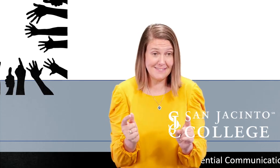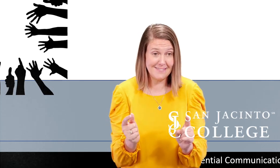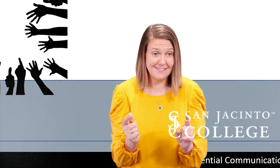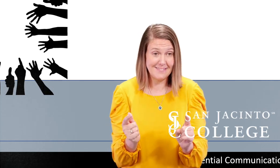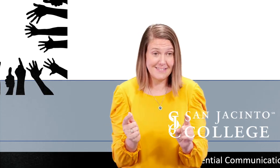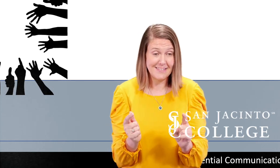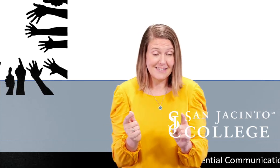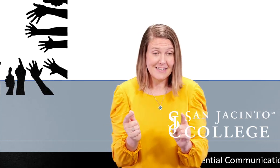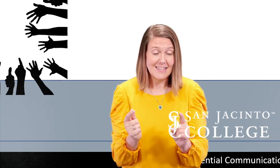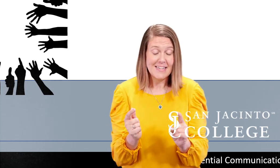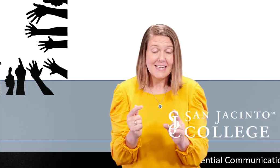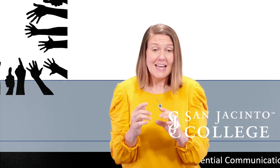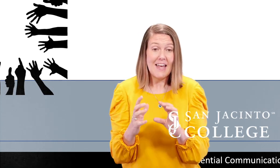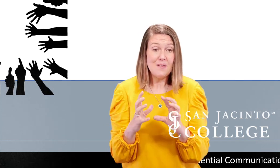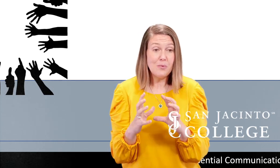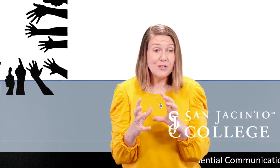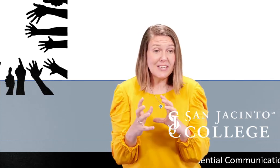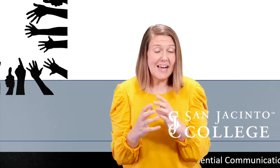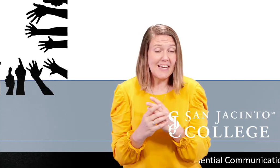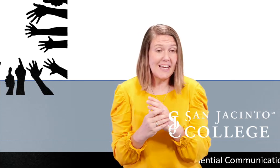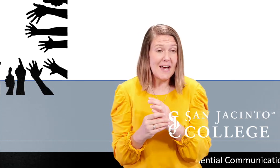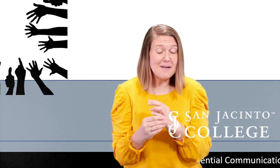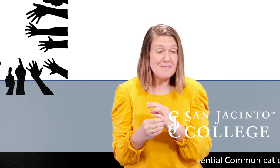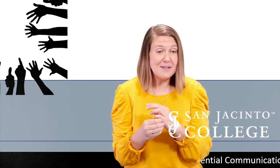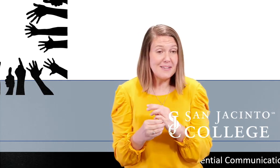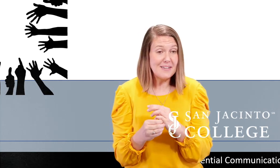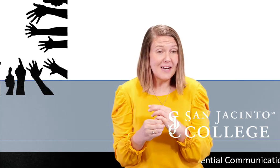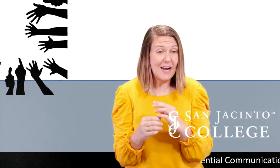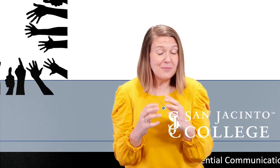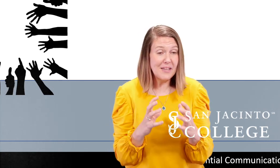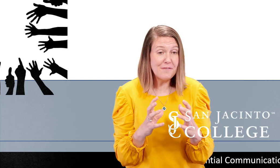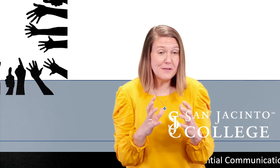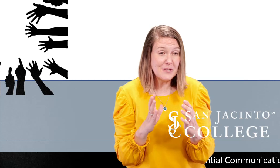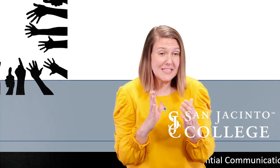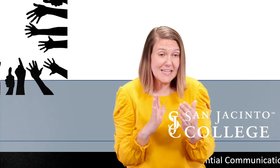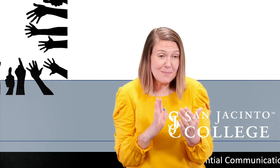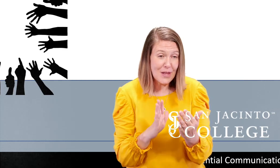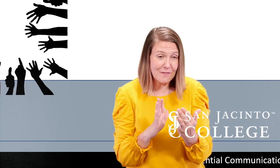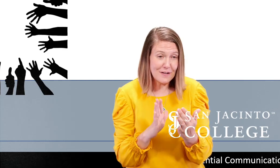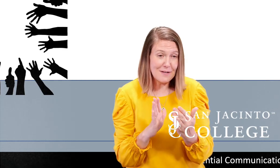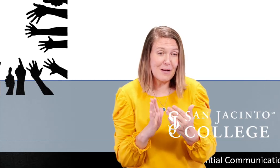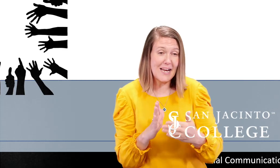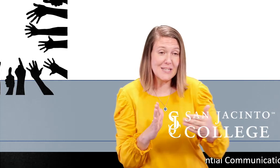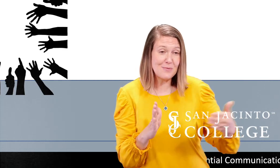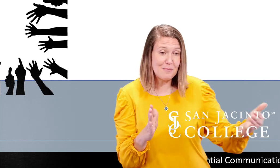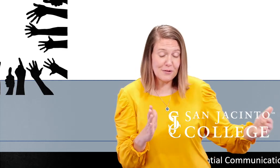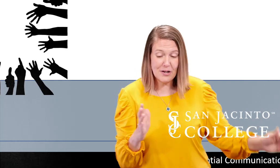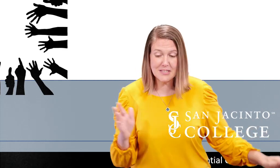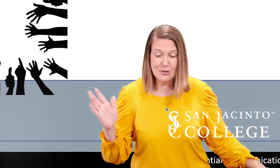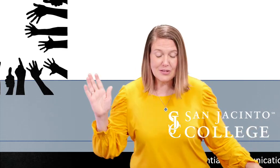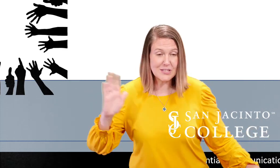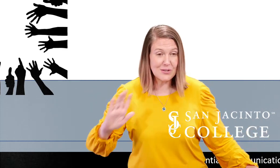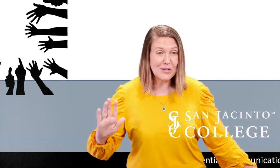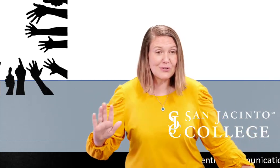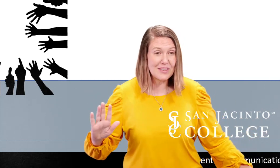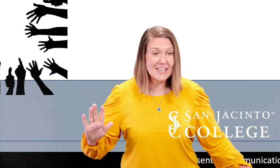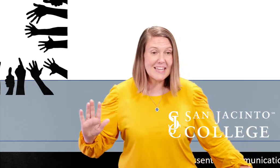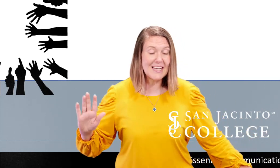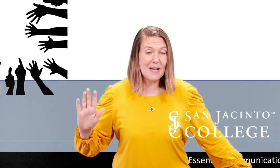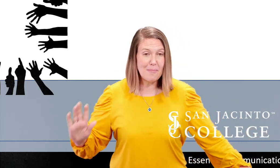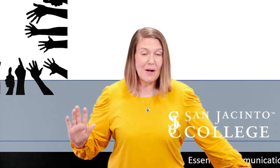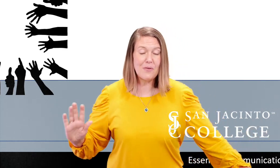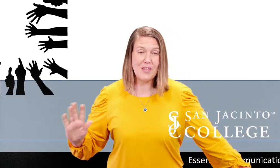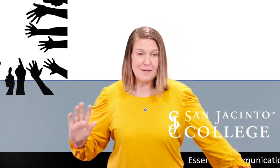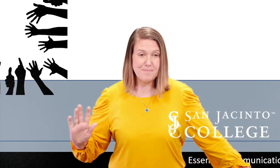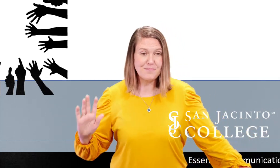mind. And then we'll look at, I would love for you to keep that friend in mind as we progress through this so that you're